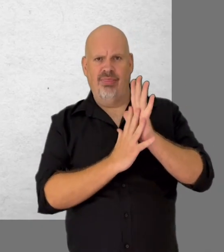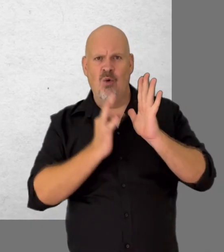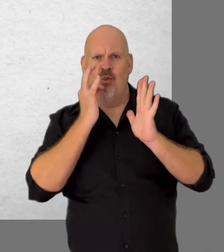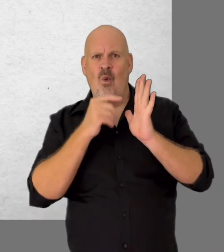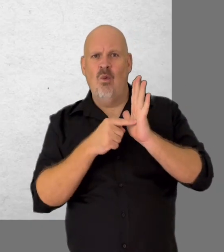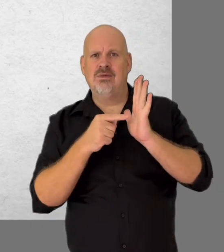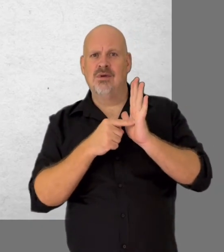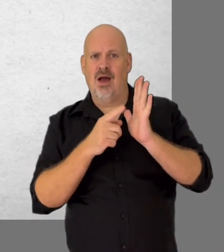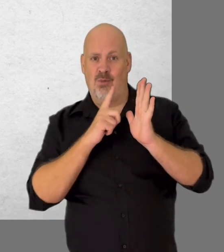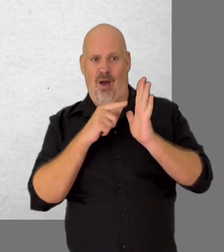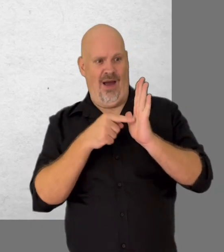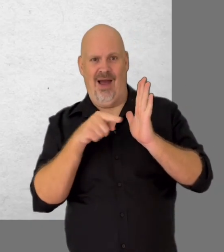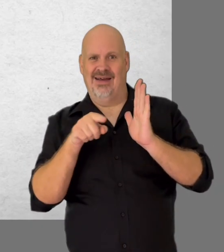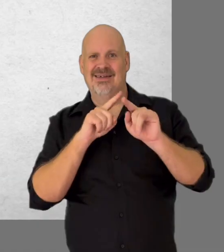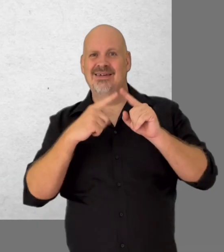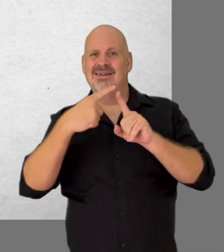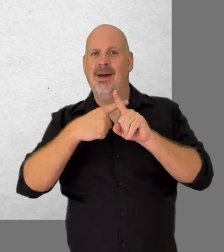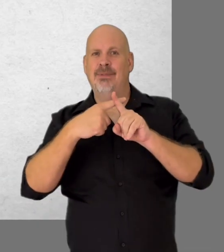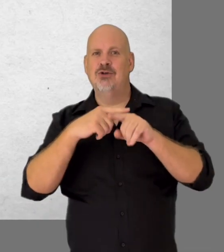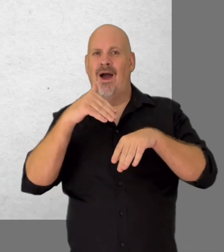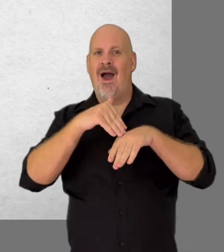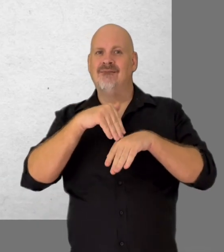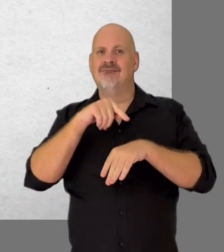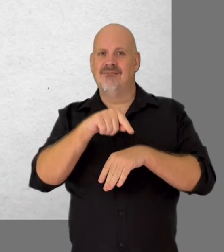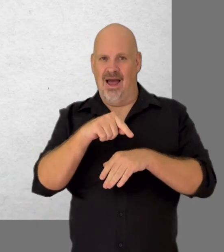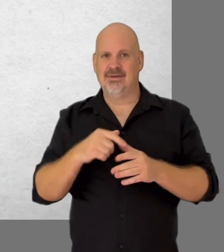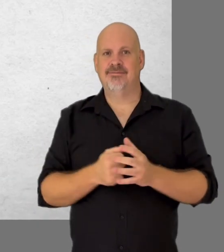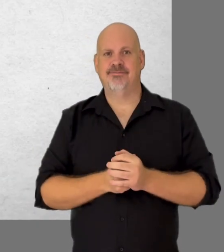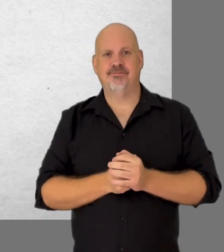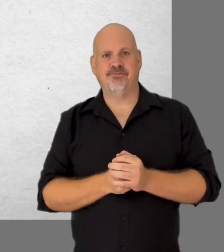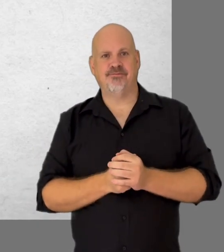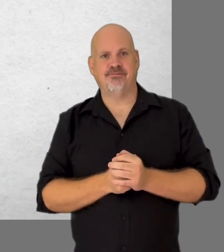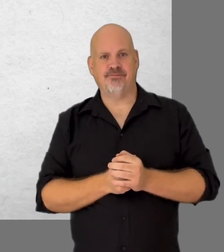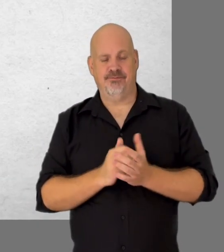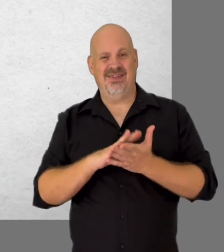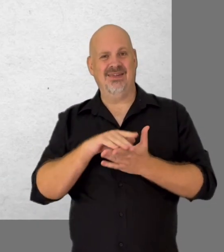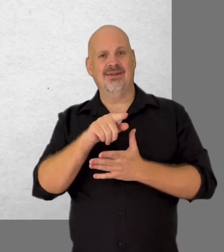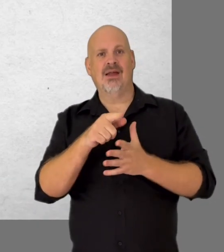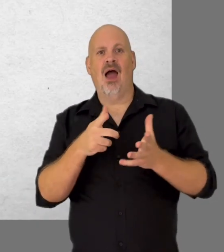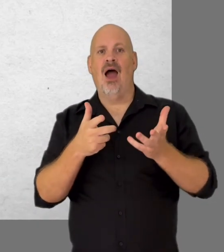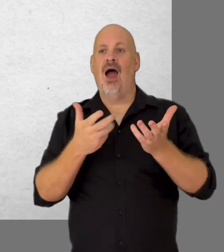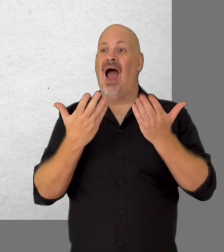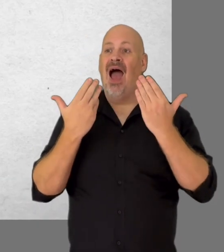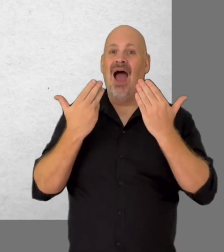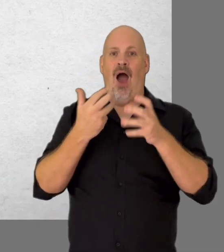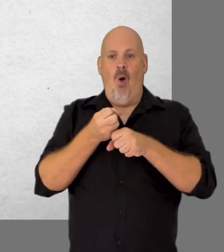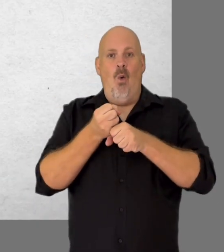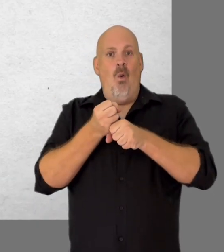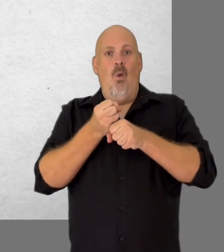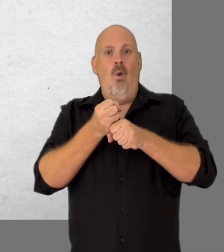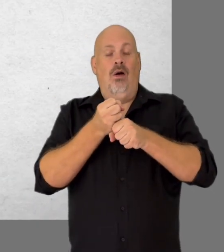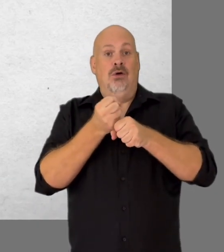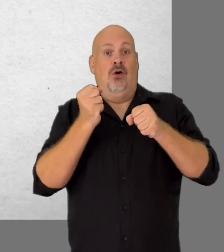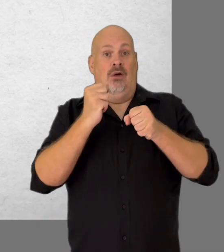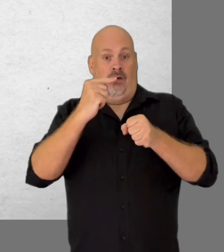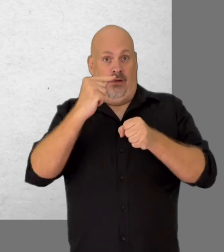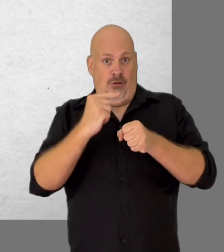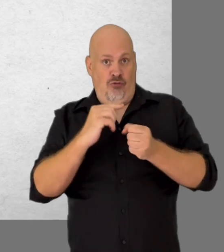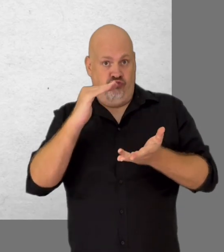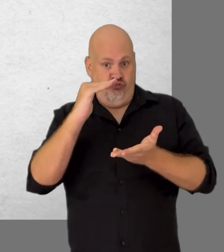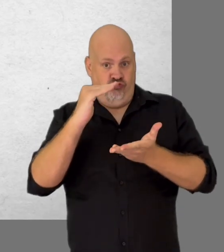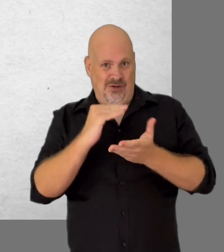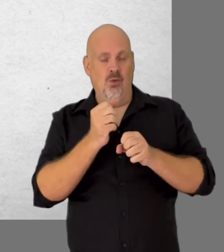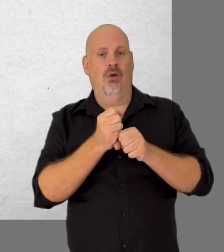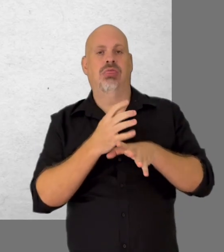during winter. Condensation forms as the air suddenly cools against the surface and the holding capacity of the air is